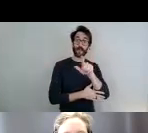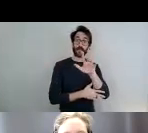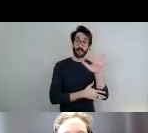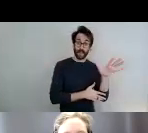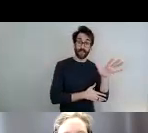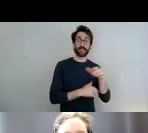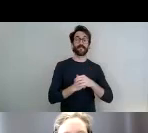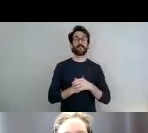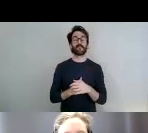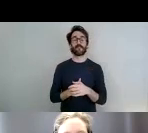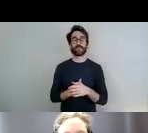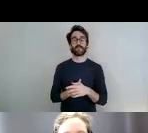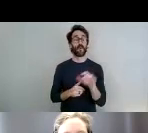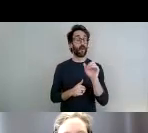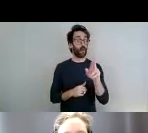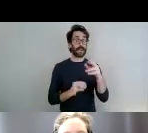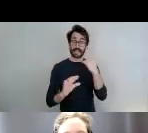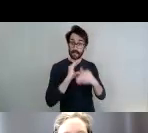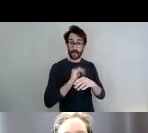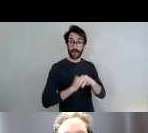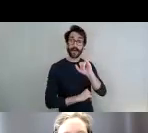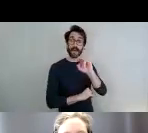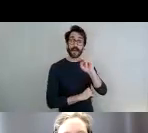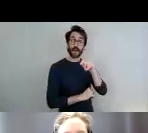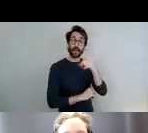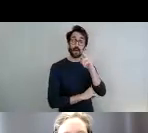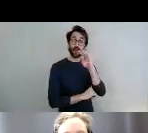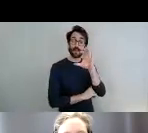1-877-785-1555. You can also email us,